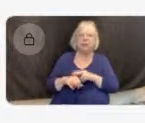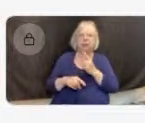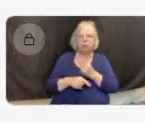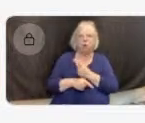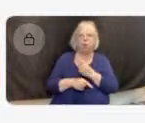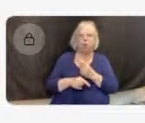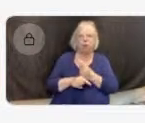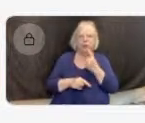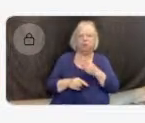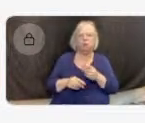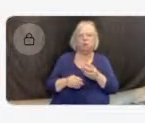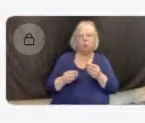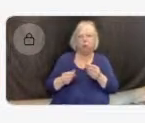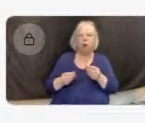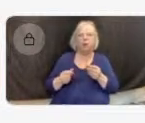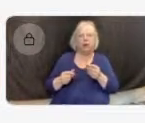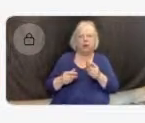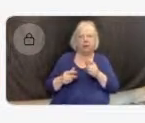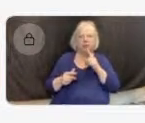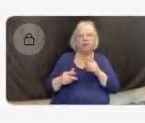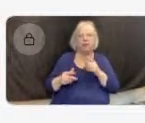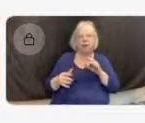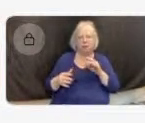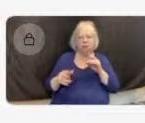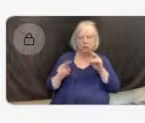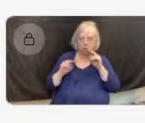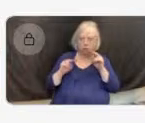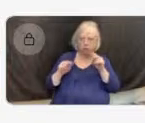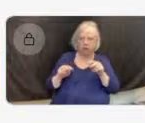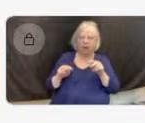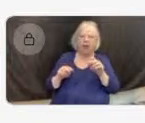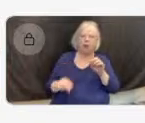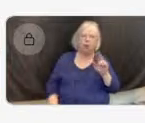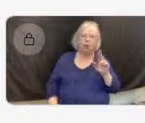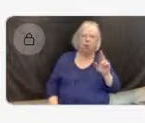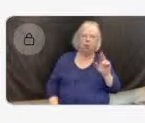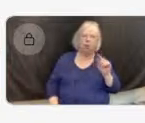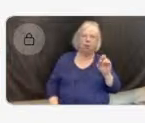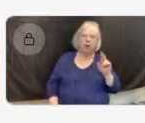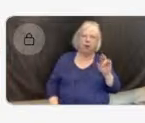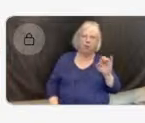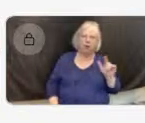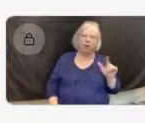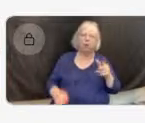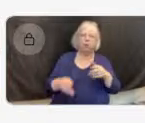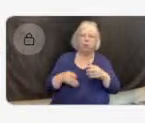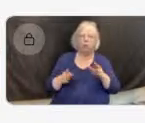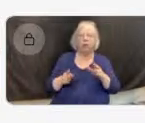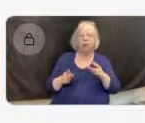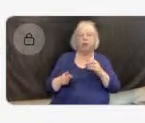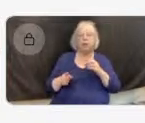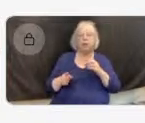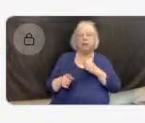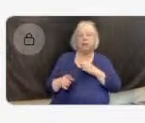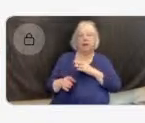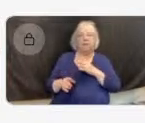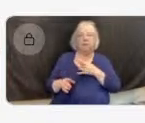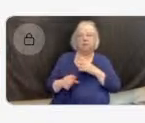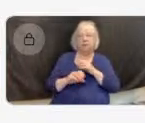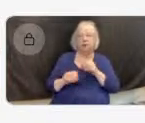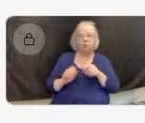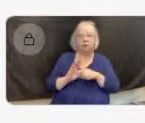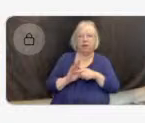appropriate for properties which front arterial roadways. Staff believes the proposed C3 zoning will have no adverse impact on the general